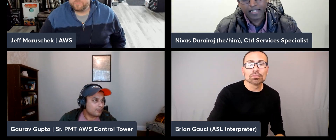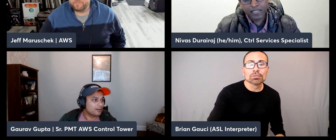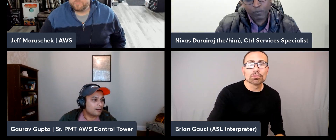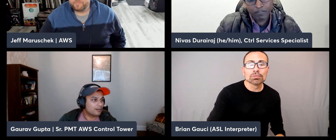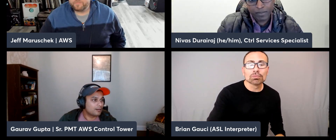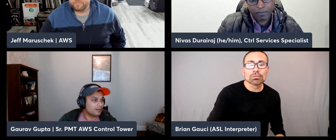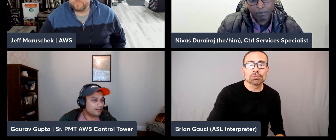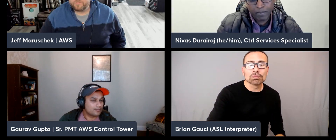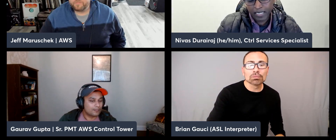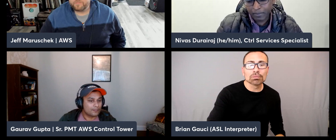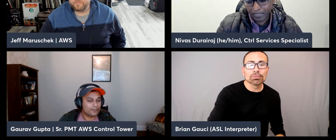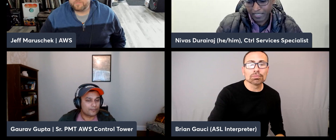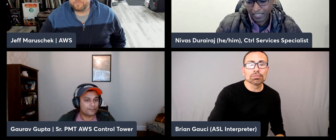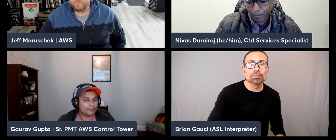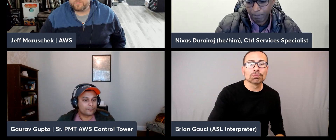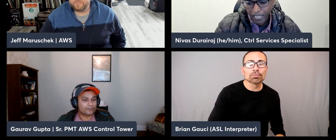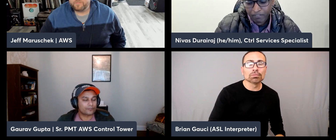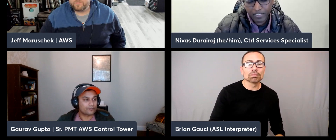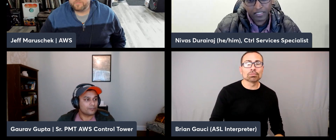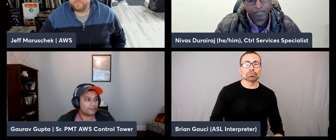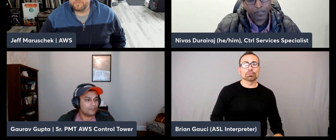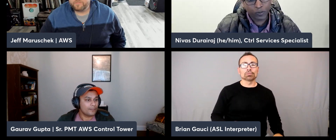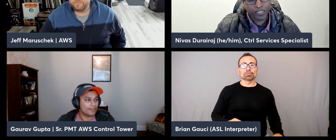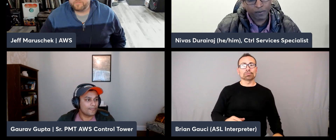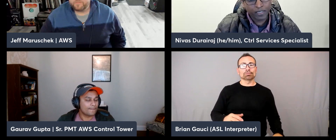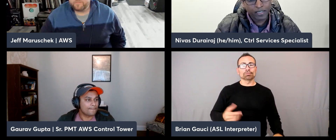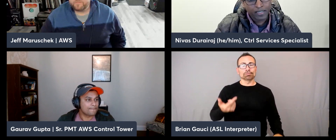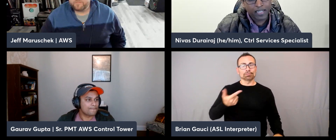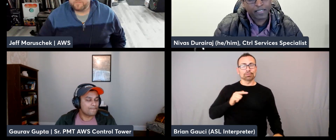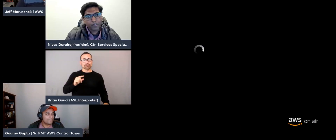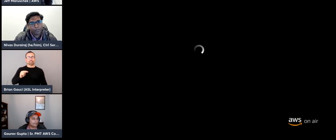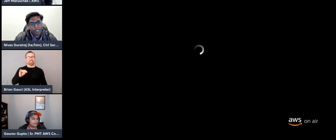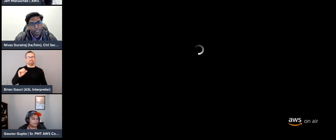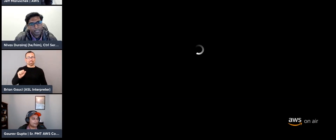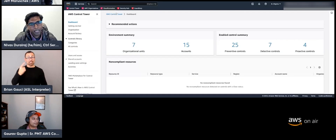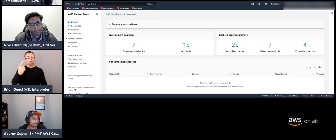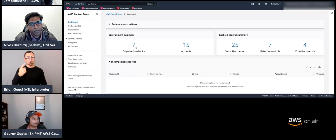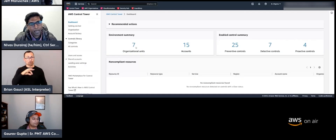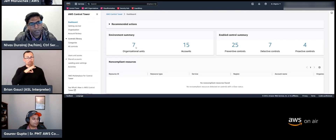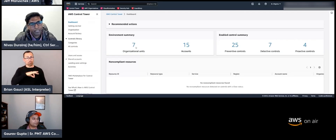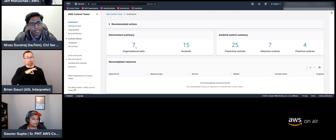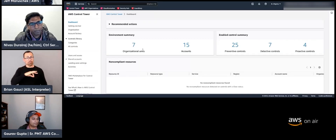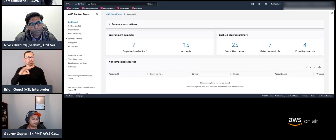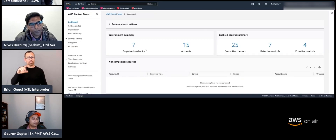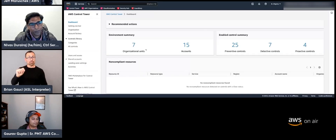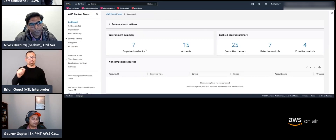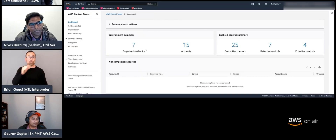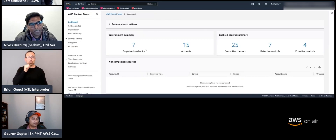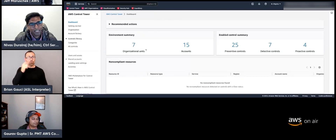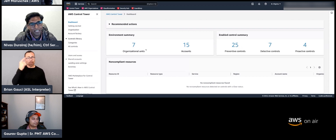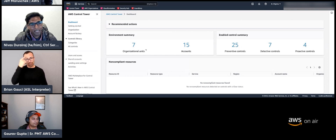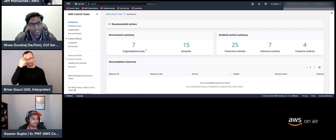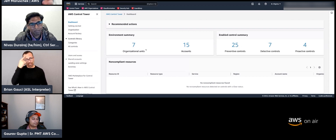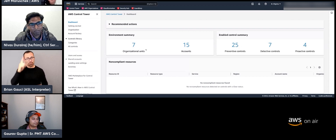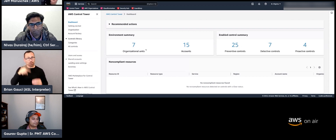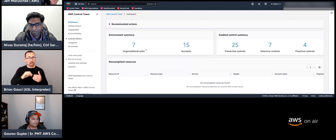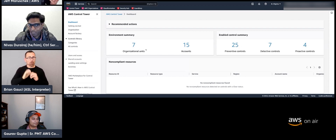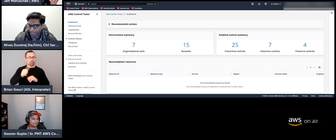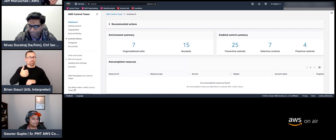And yeah, that's one of the main benefits of Control Tower. Like you don't need to think about how to set up the controls. You